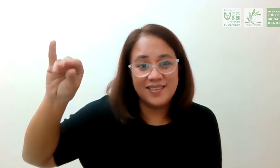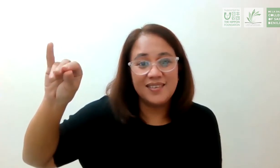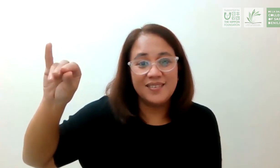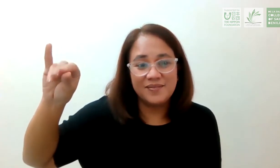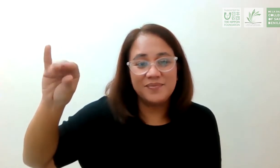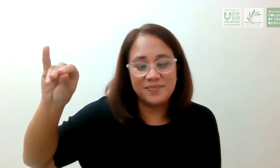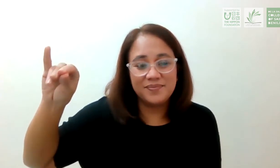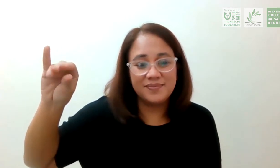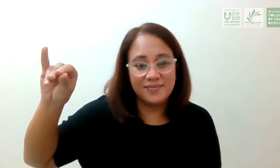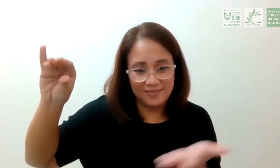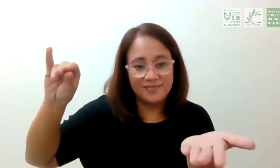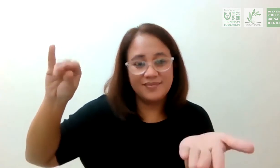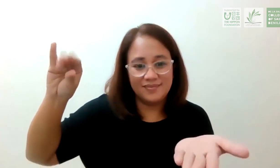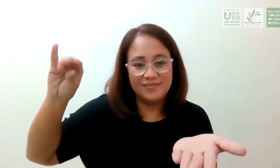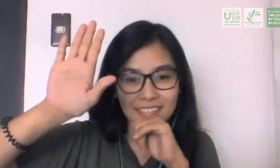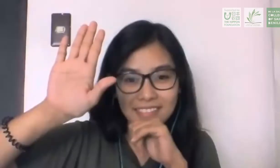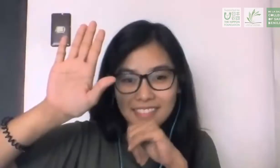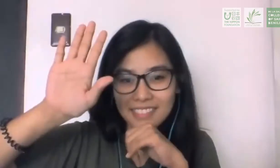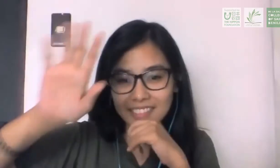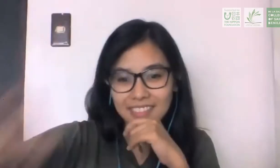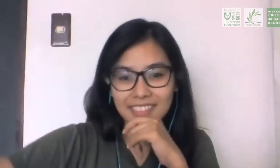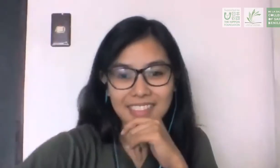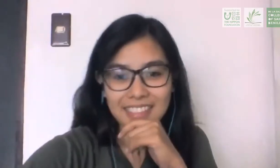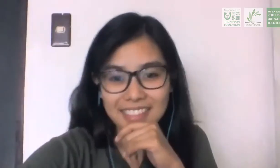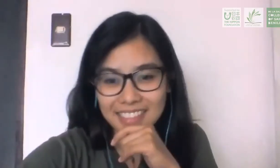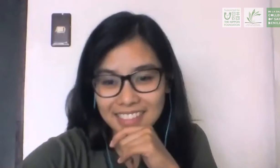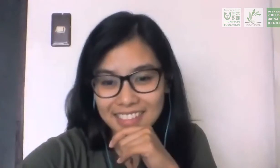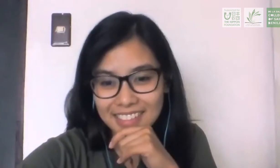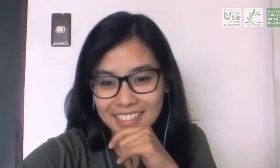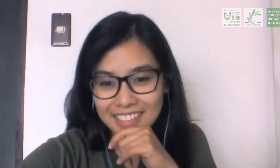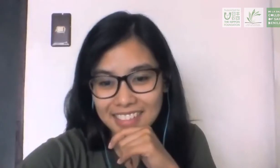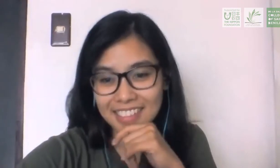Yami. Okay, Yummy.